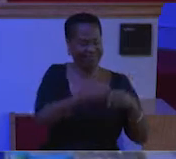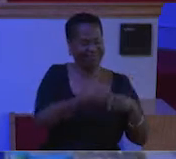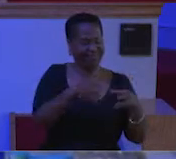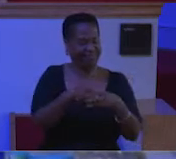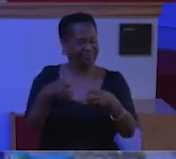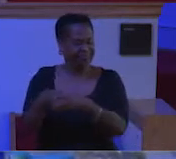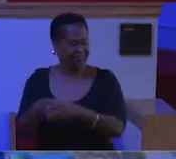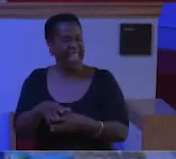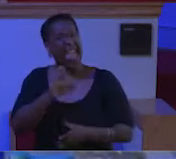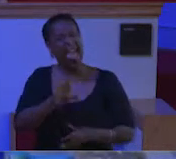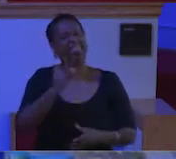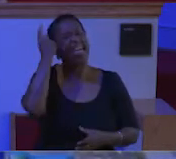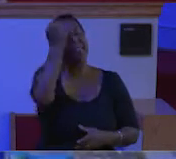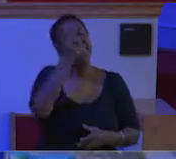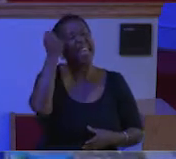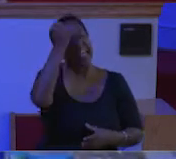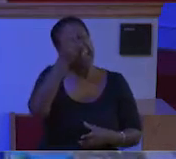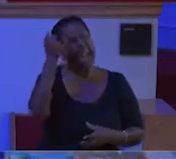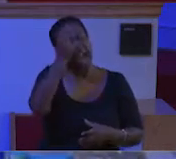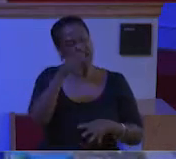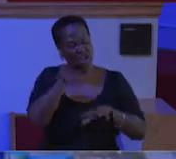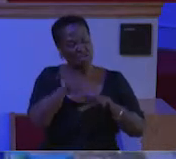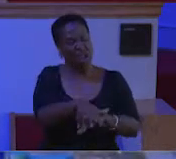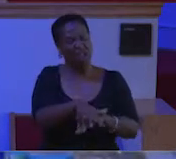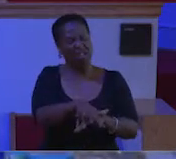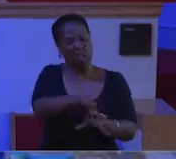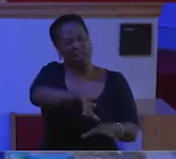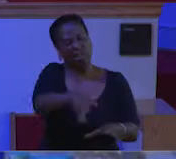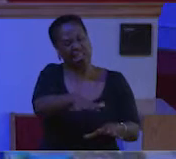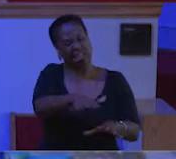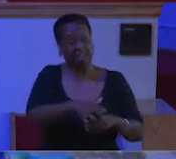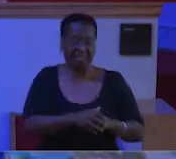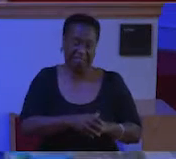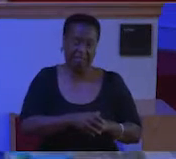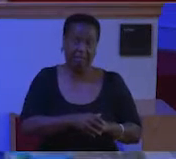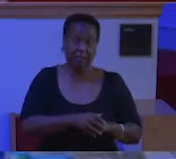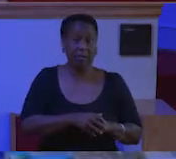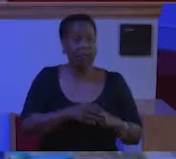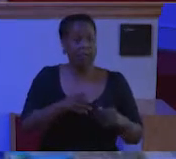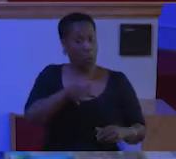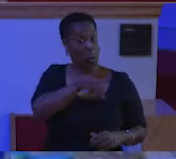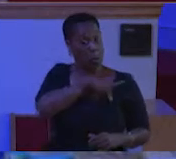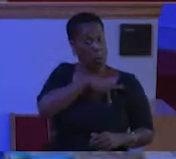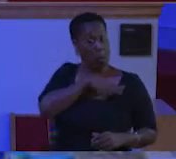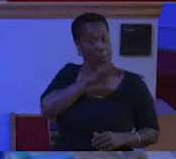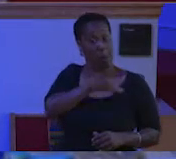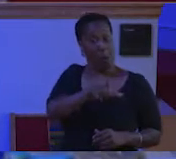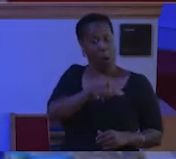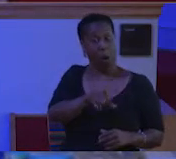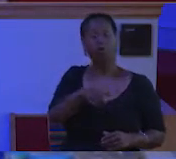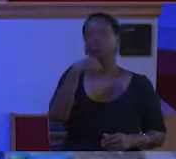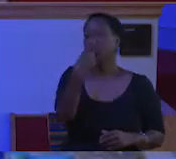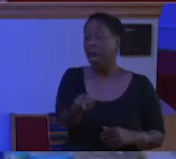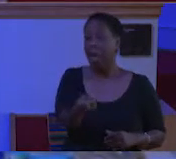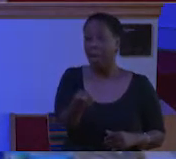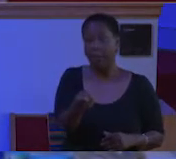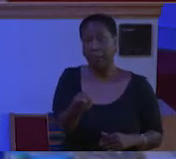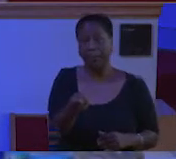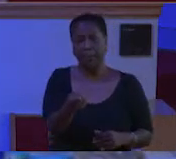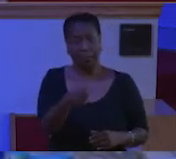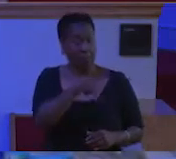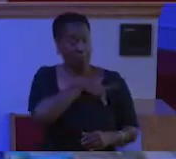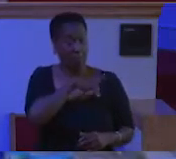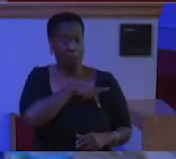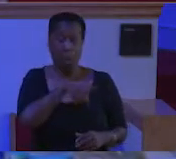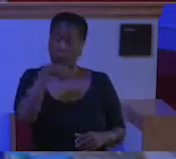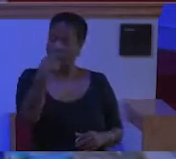their theological grounding was shaky. And so for Paul then to say, for a